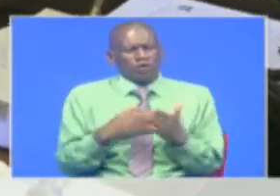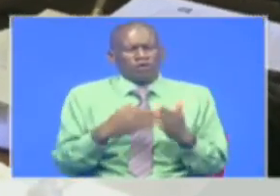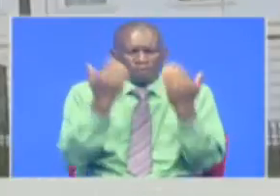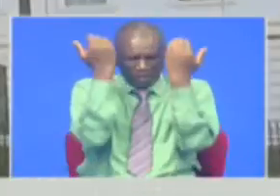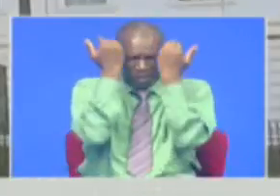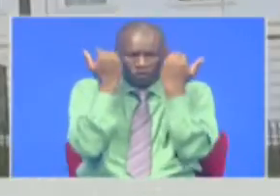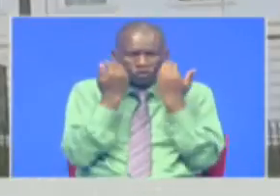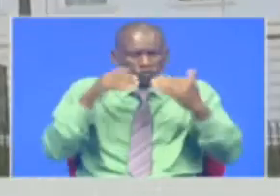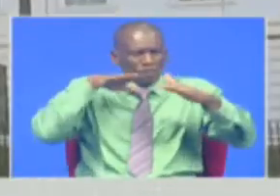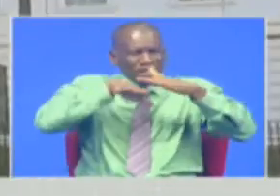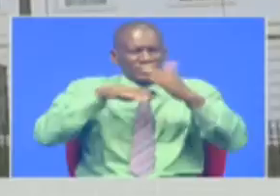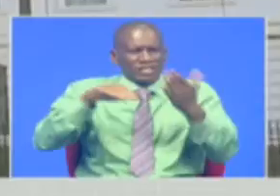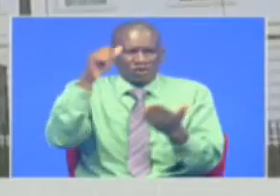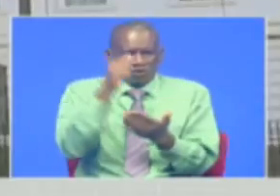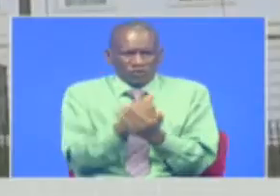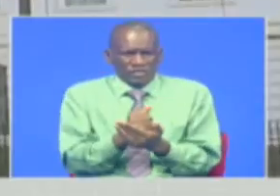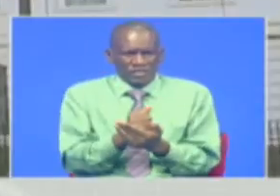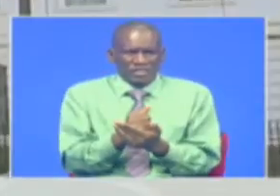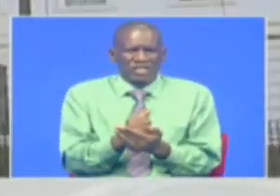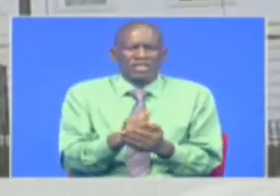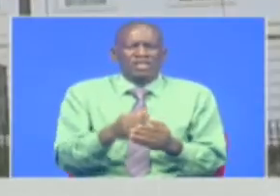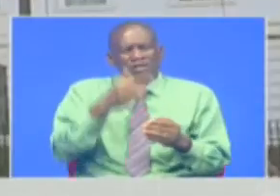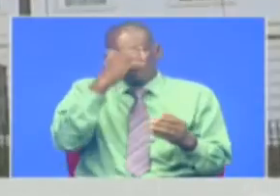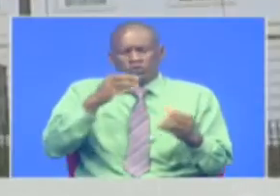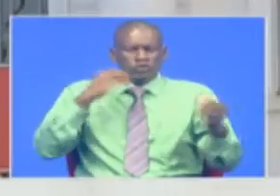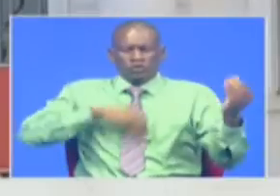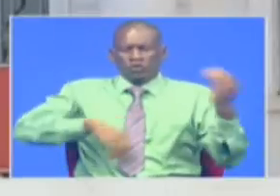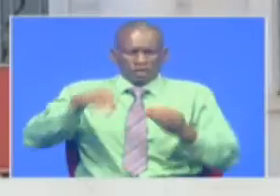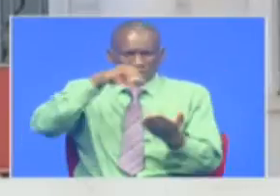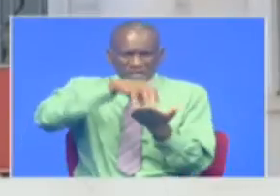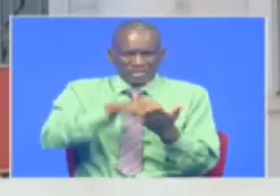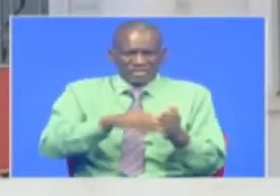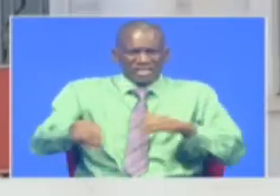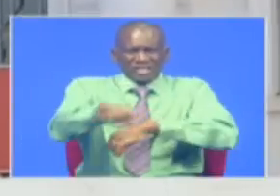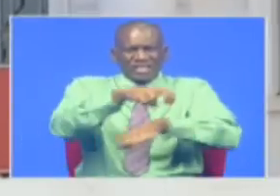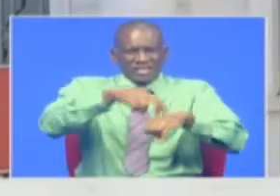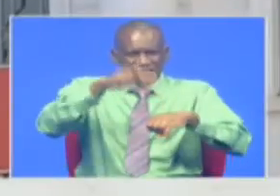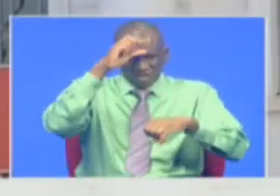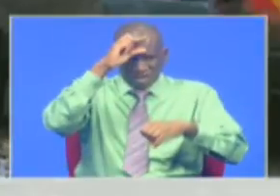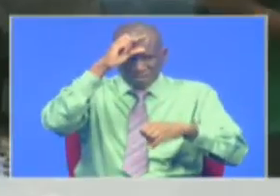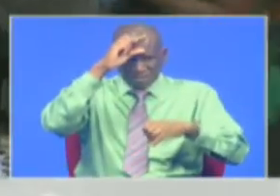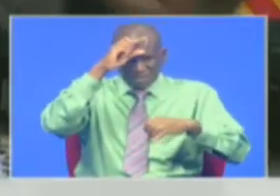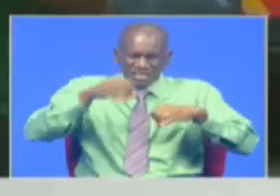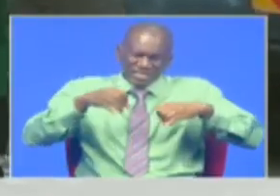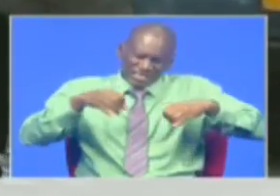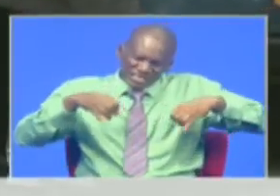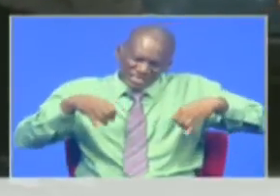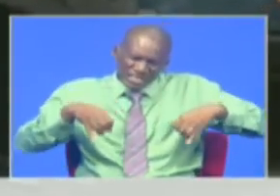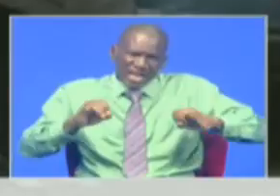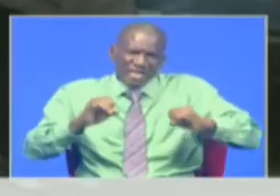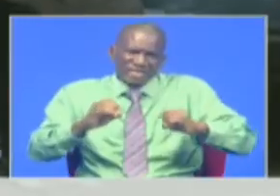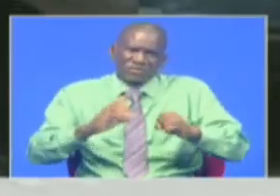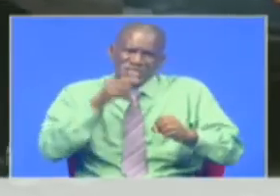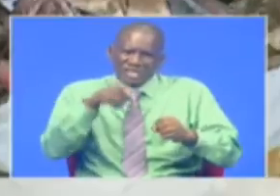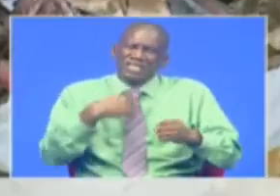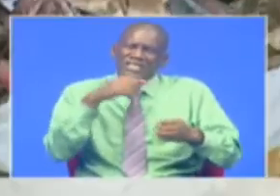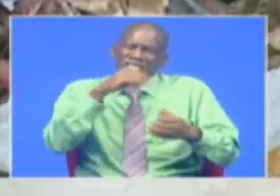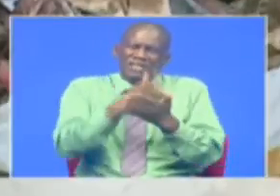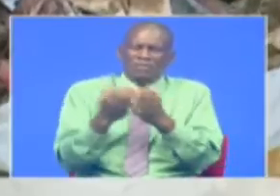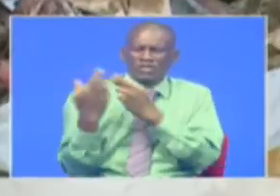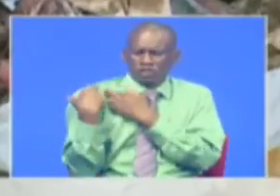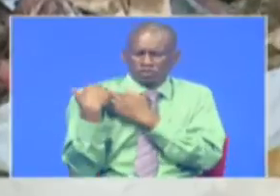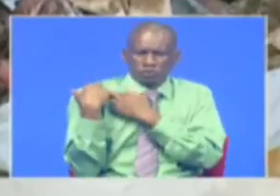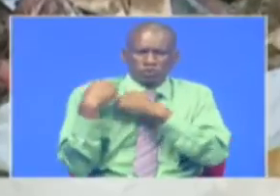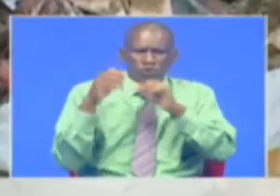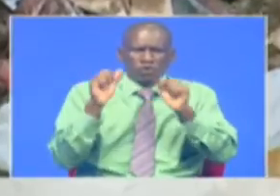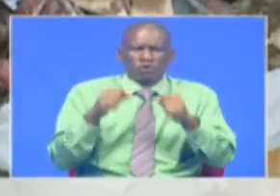accessing his office while facing corruption charges, the national government pulled the trigger, saying some of the functions would be